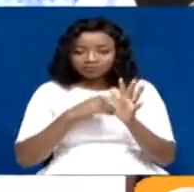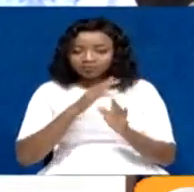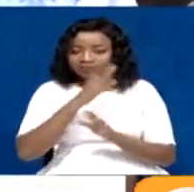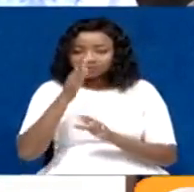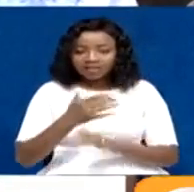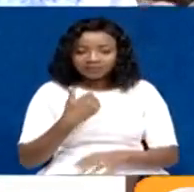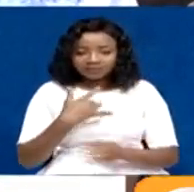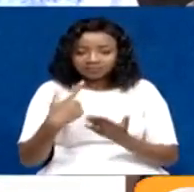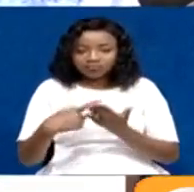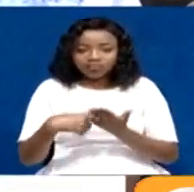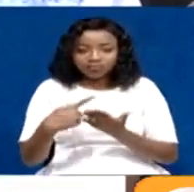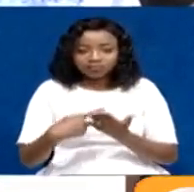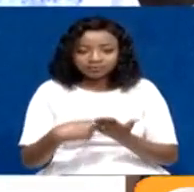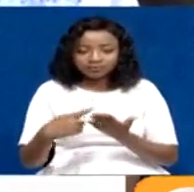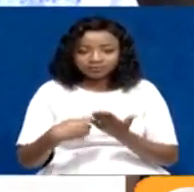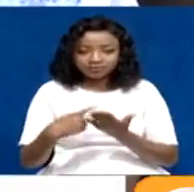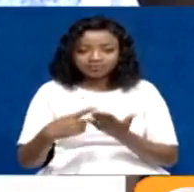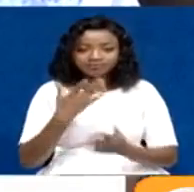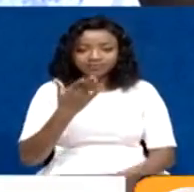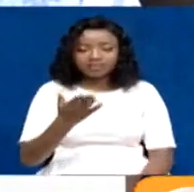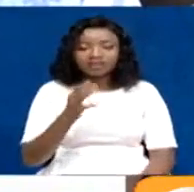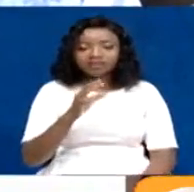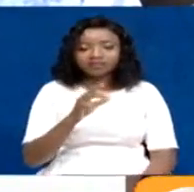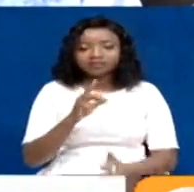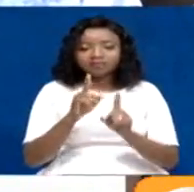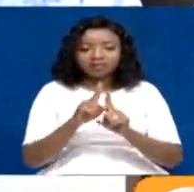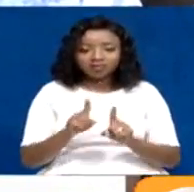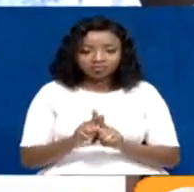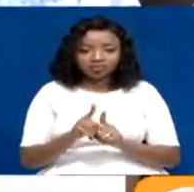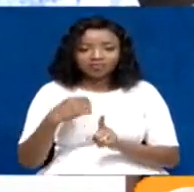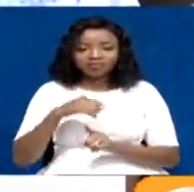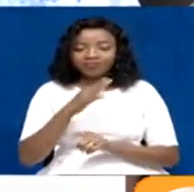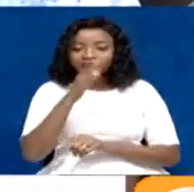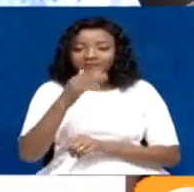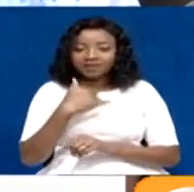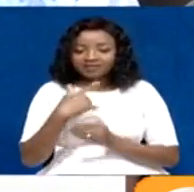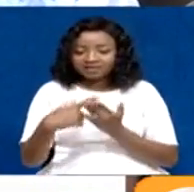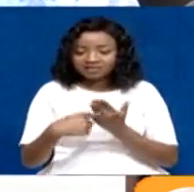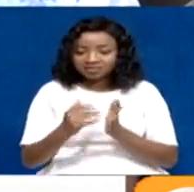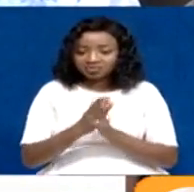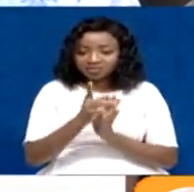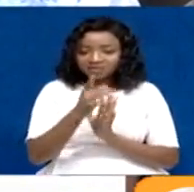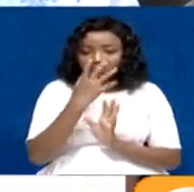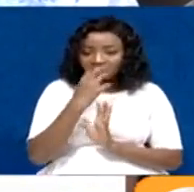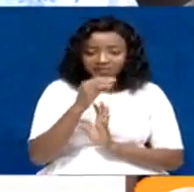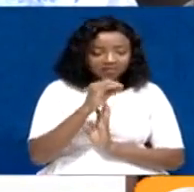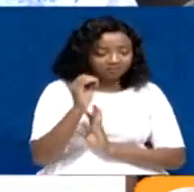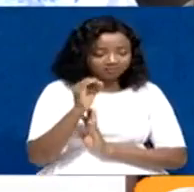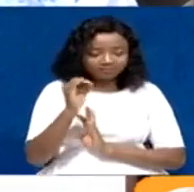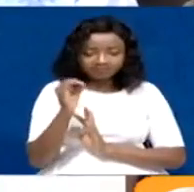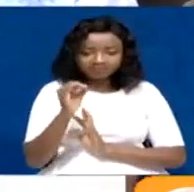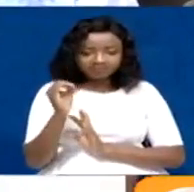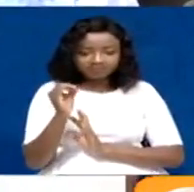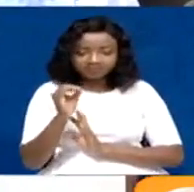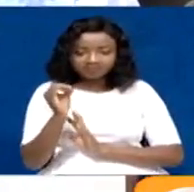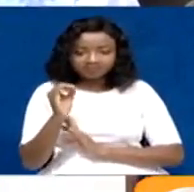Azimio, not only any of their leader. We have never had any discussion with them. We have never opened that kind of a